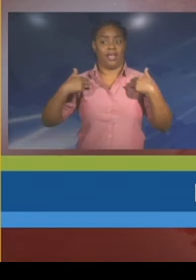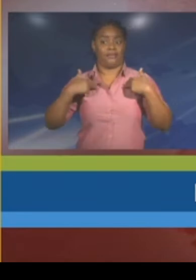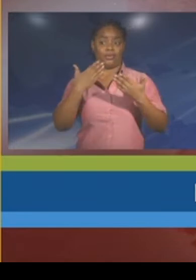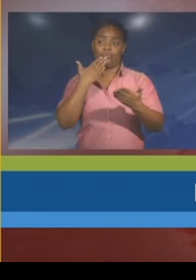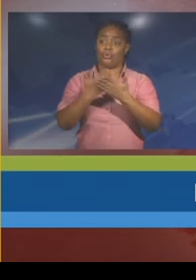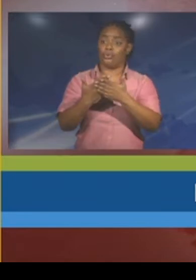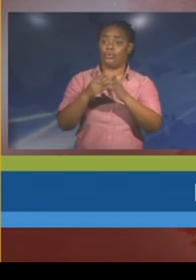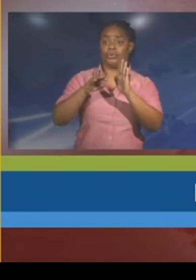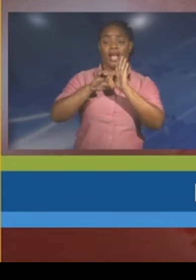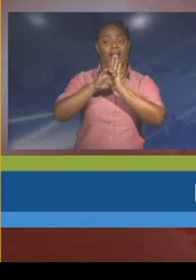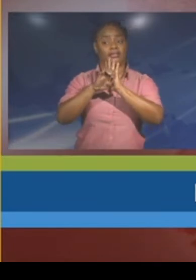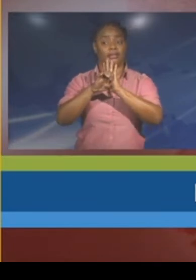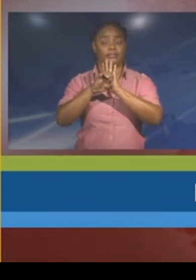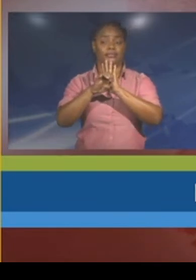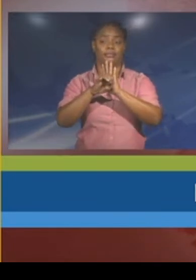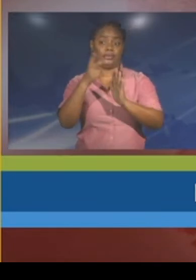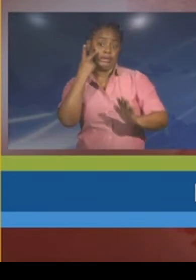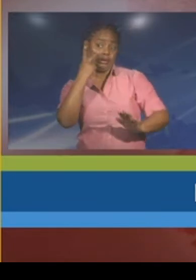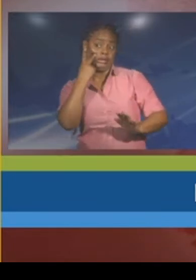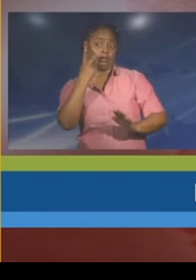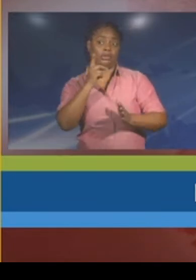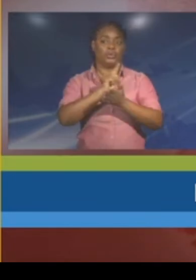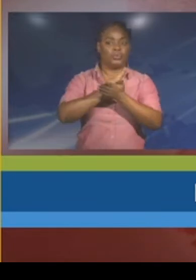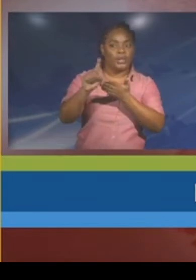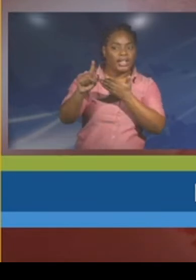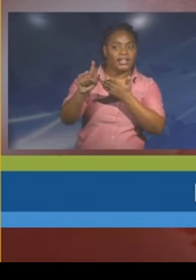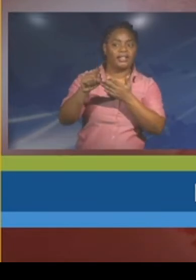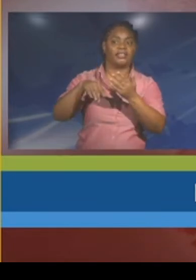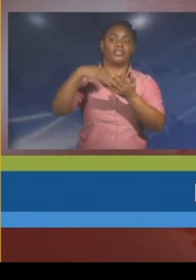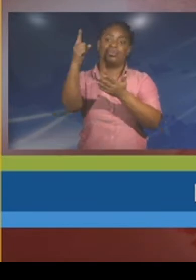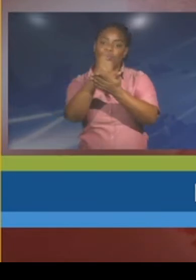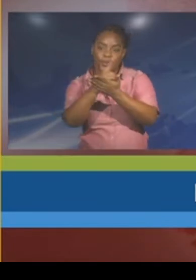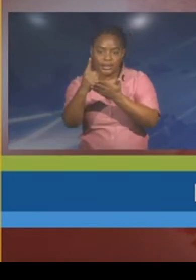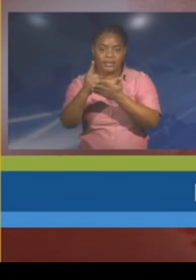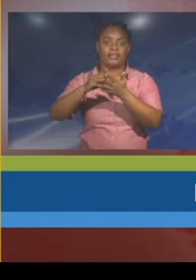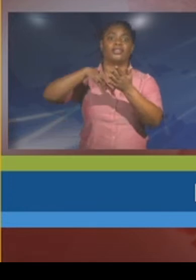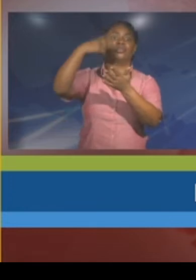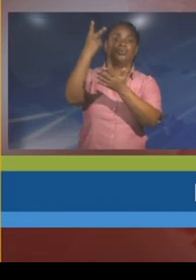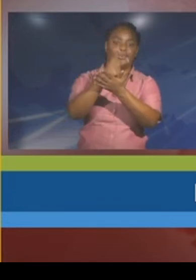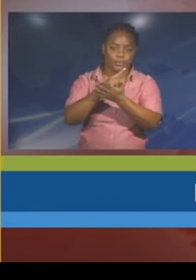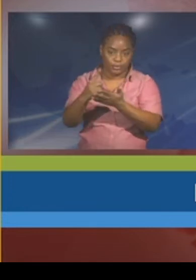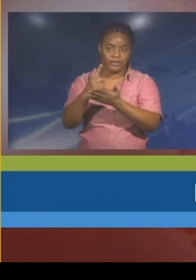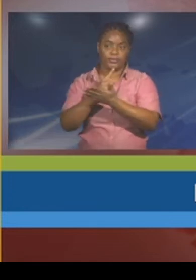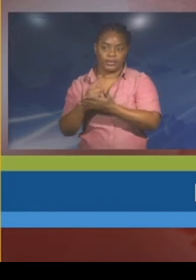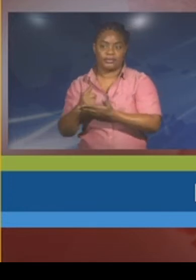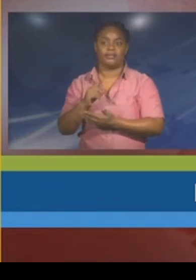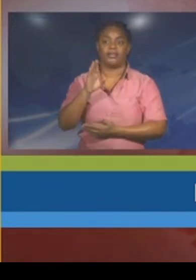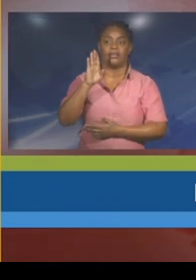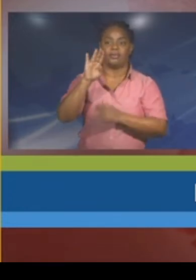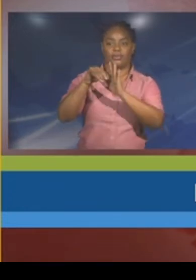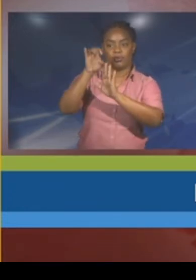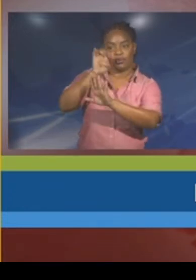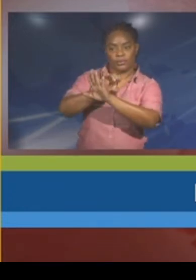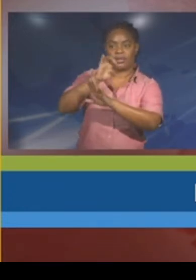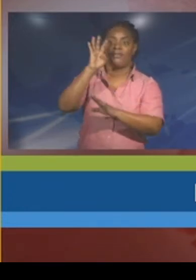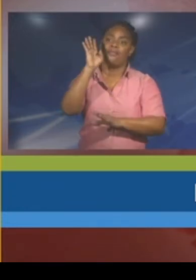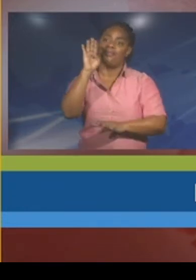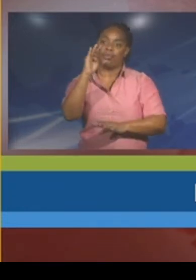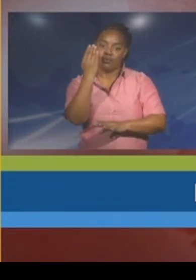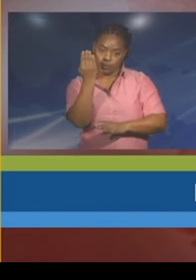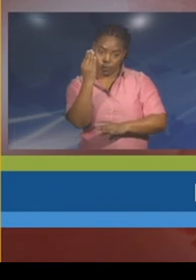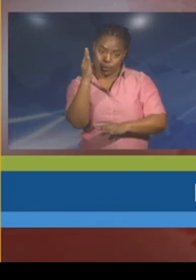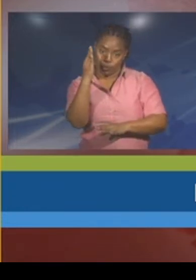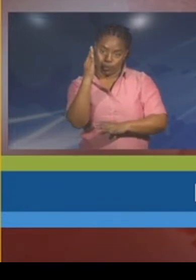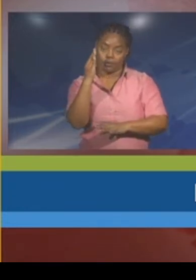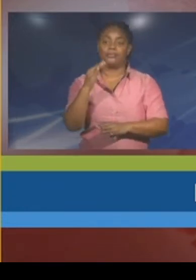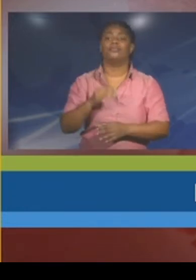of that week-to-week decrease throughout the months of June, June being the blue bars. Next slide, please. June being the blue